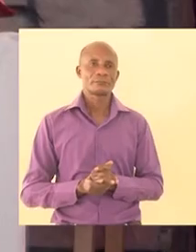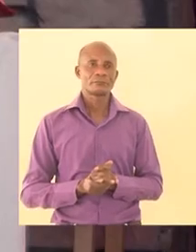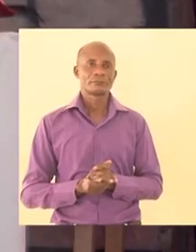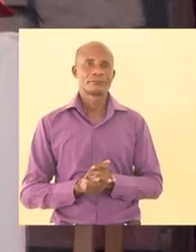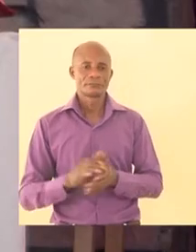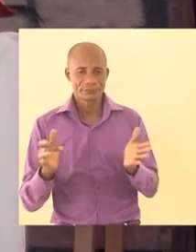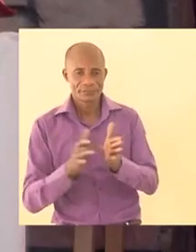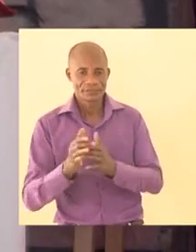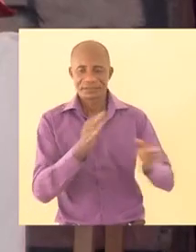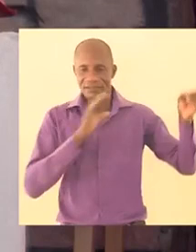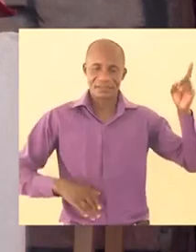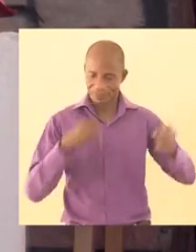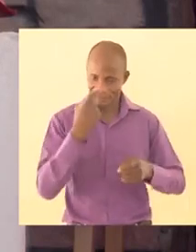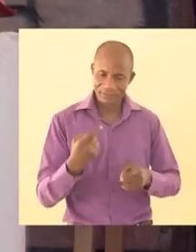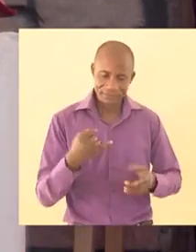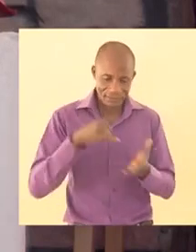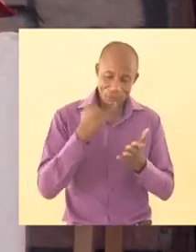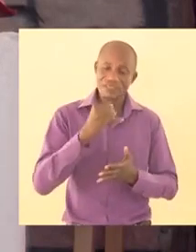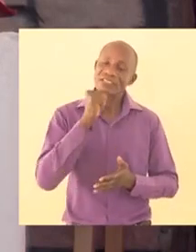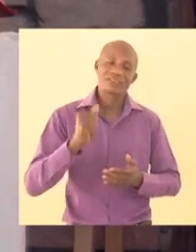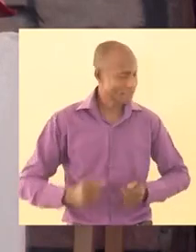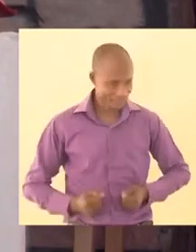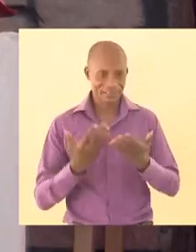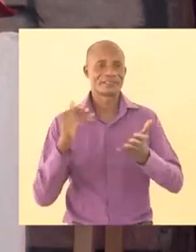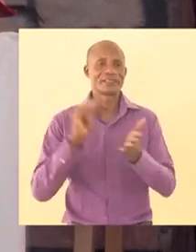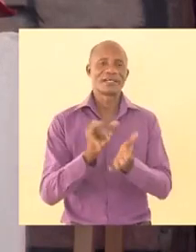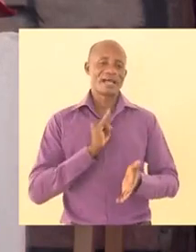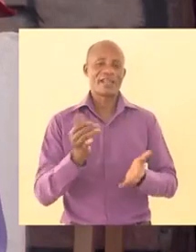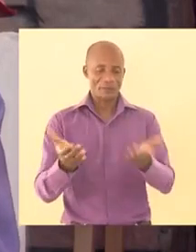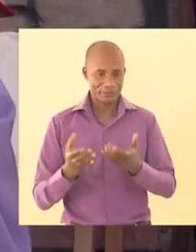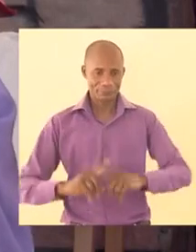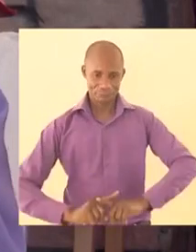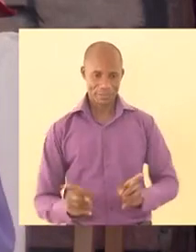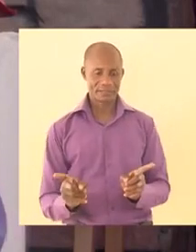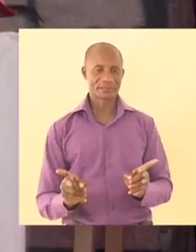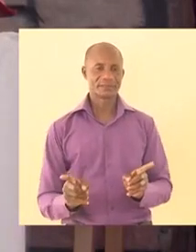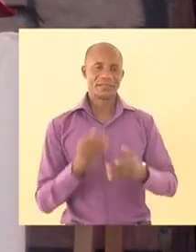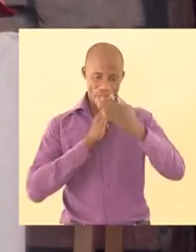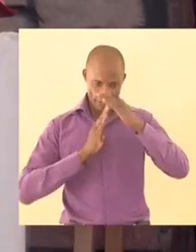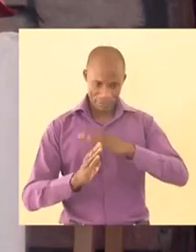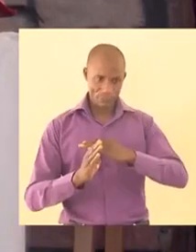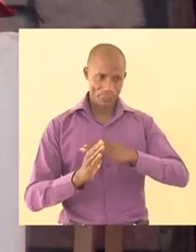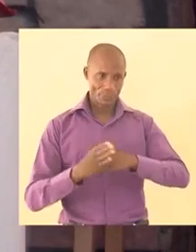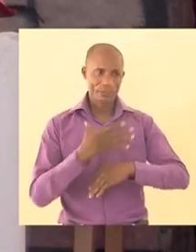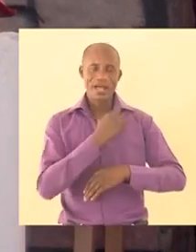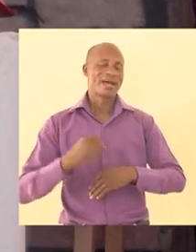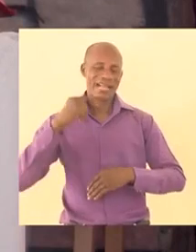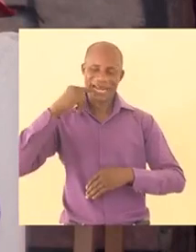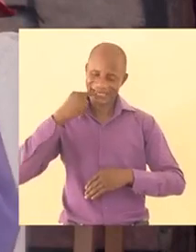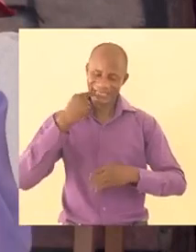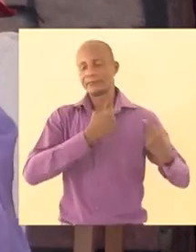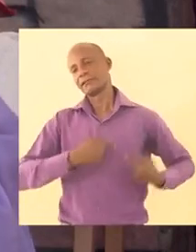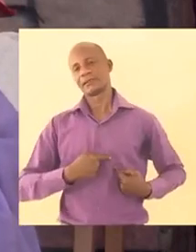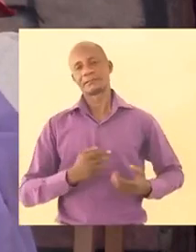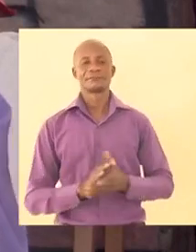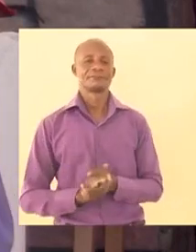You know, Jesus Christ says, it is not sacrifices and oblations that I want, but a humble and a contrite